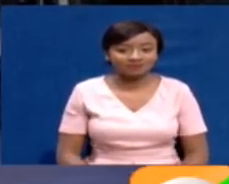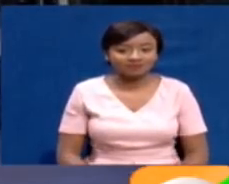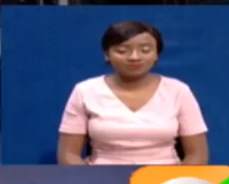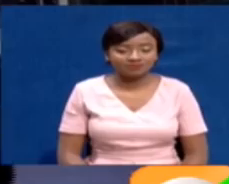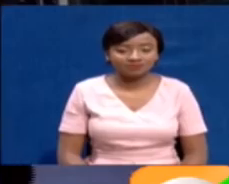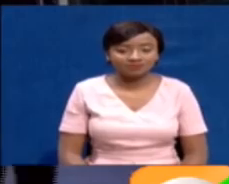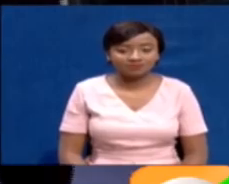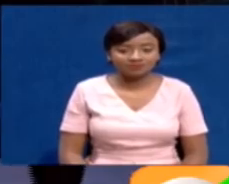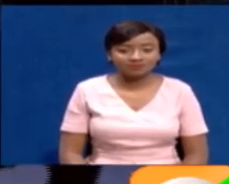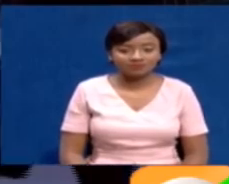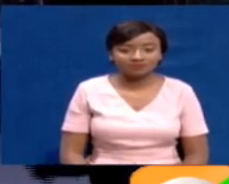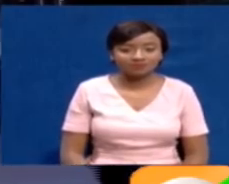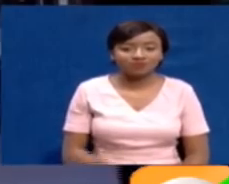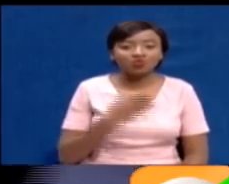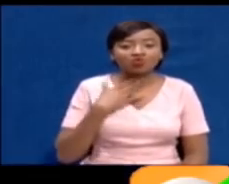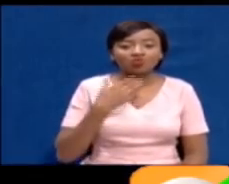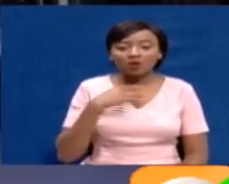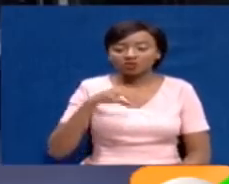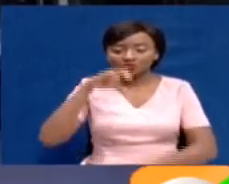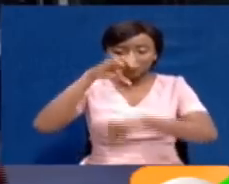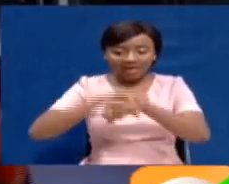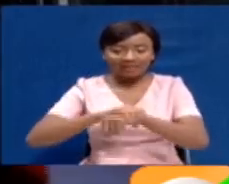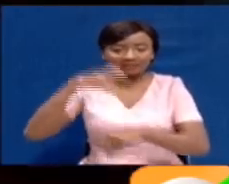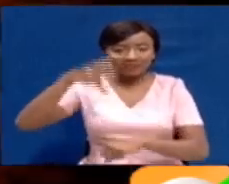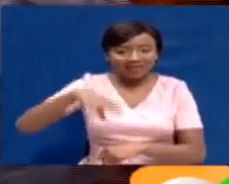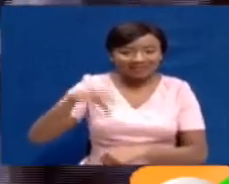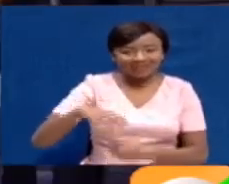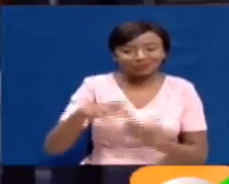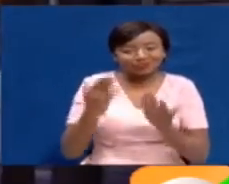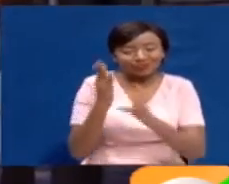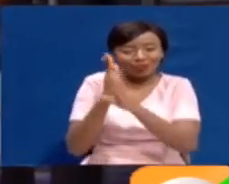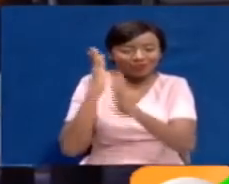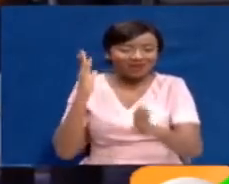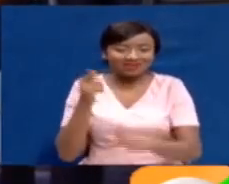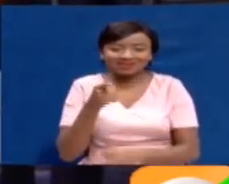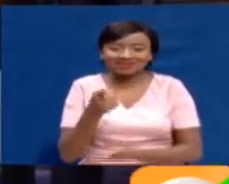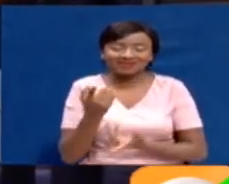The rush to catch the last matatu or bus is apparent.